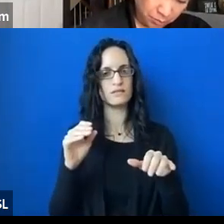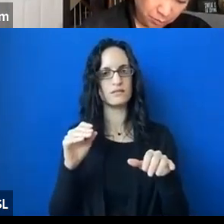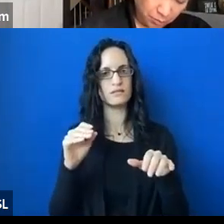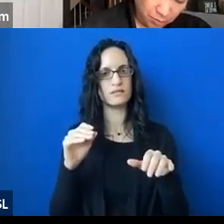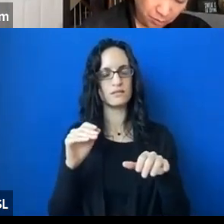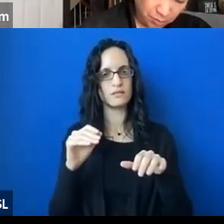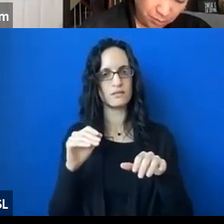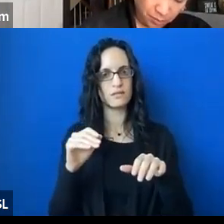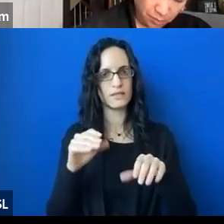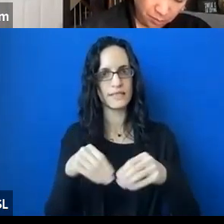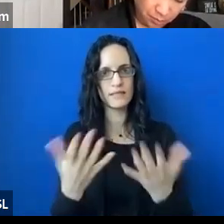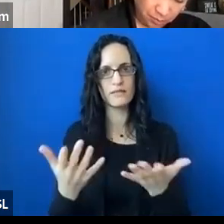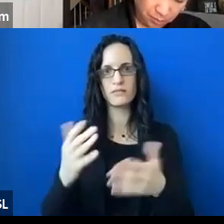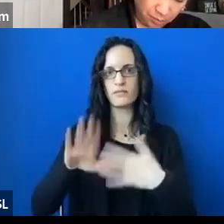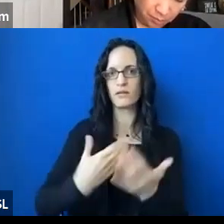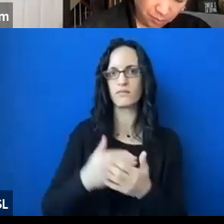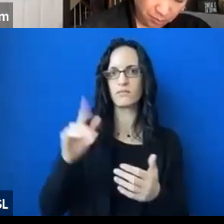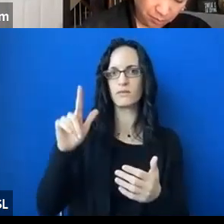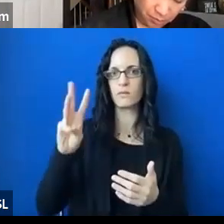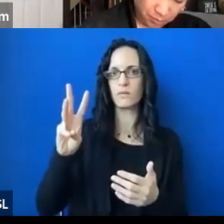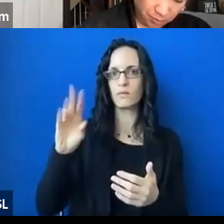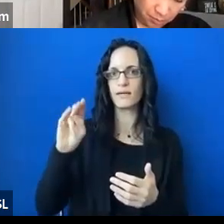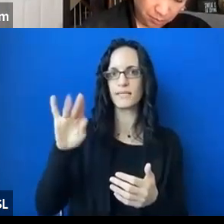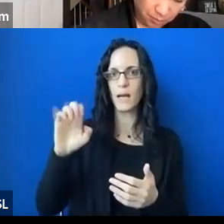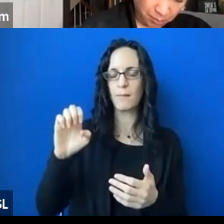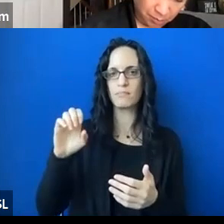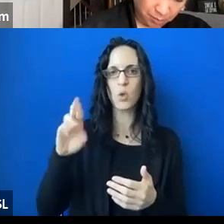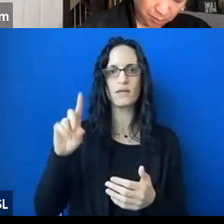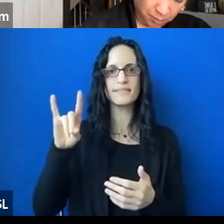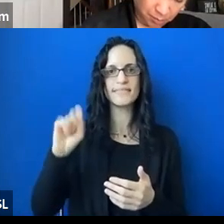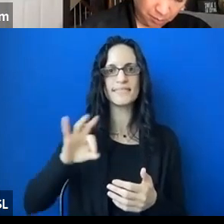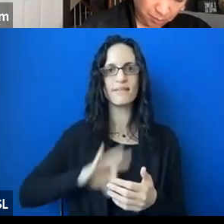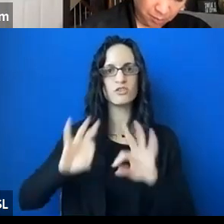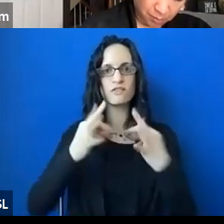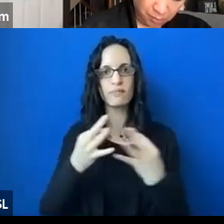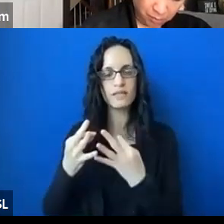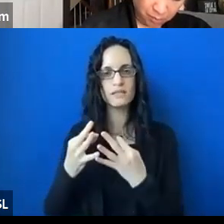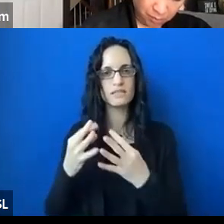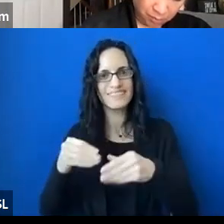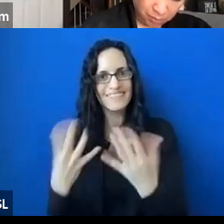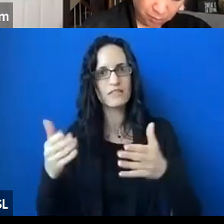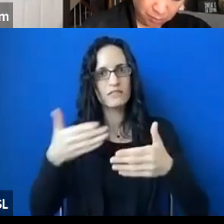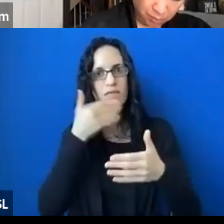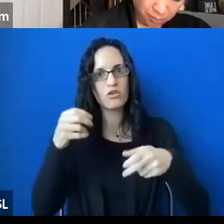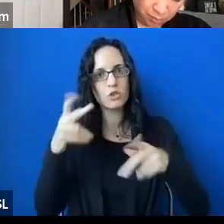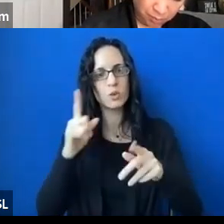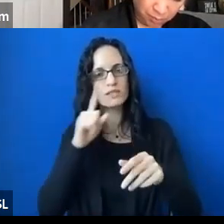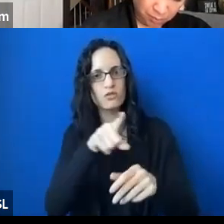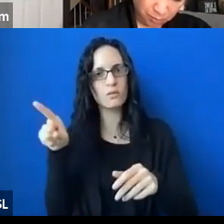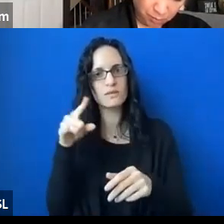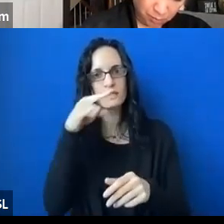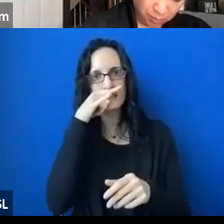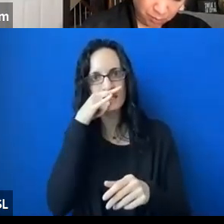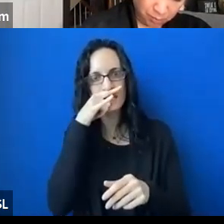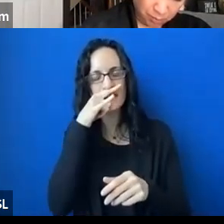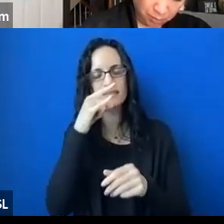all the low income or disadvantaged families, the kids have a better opportunity to have the